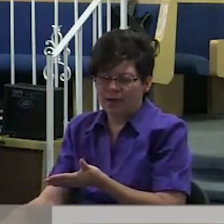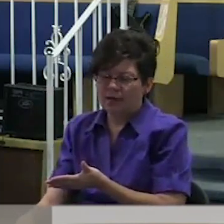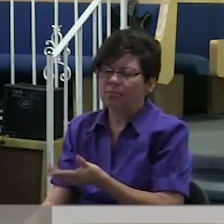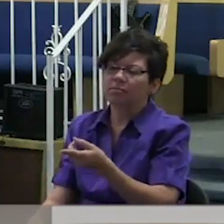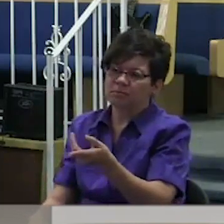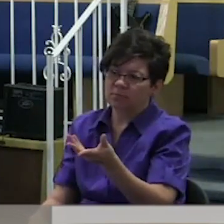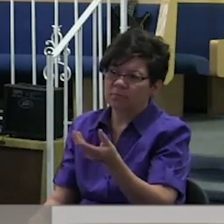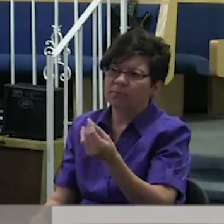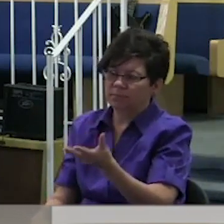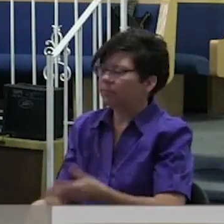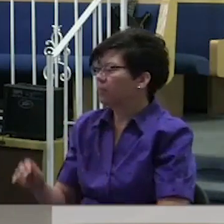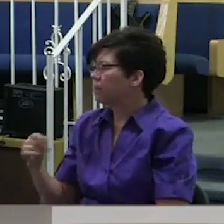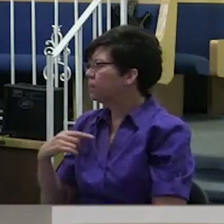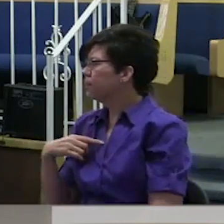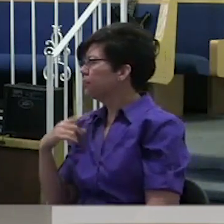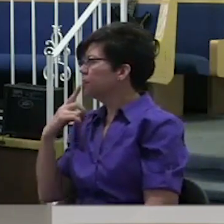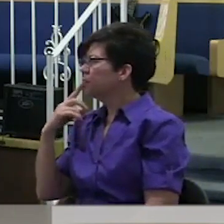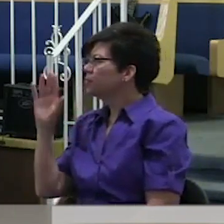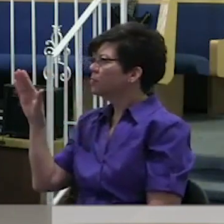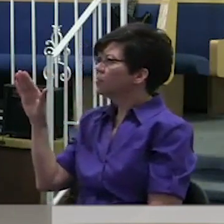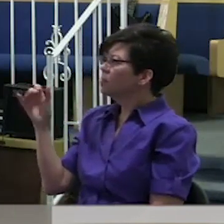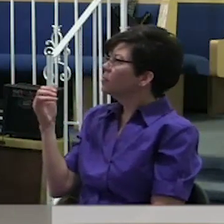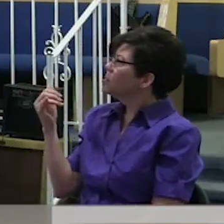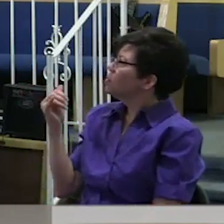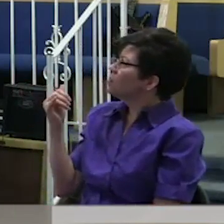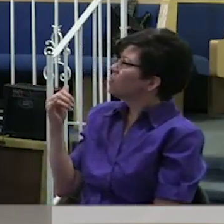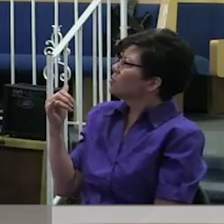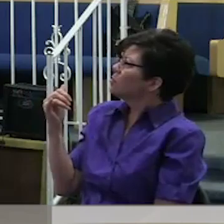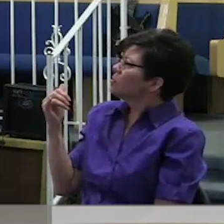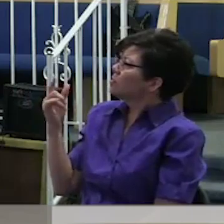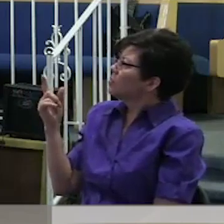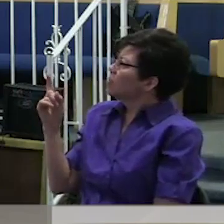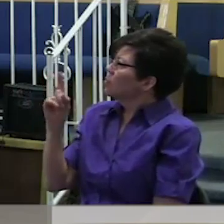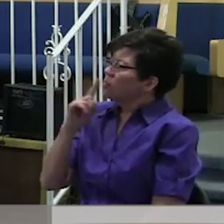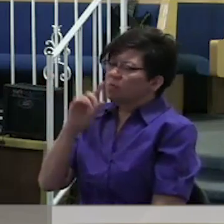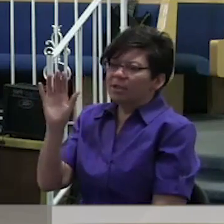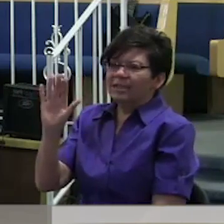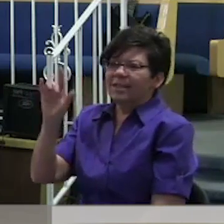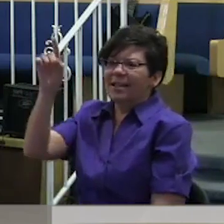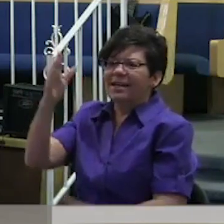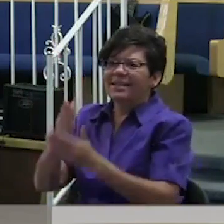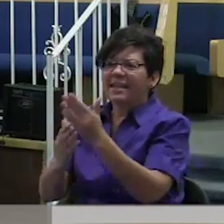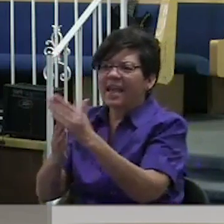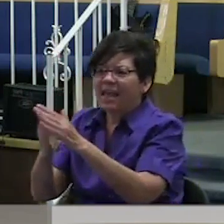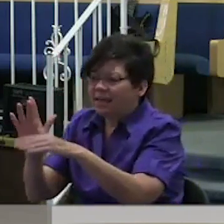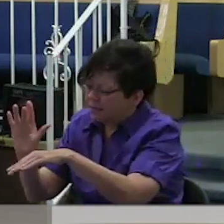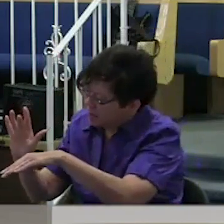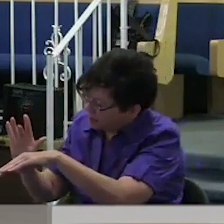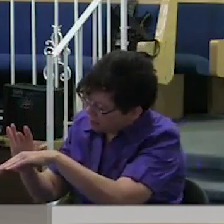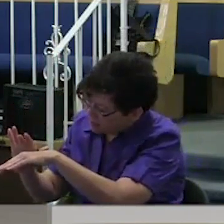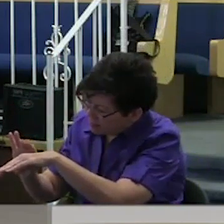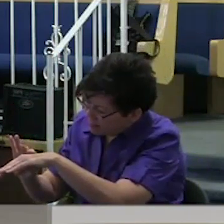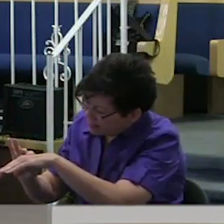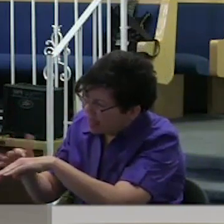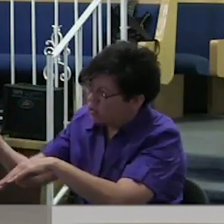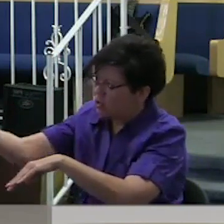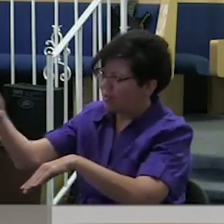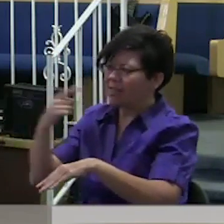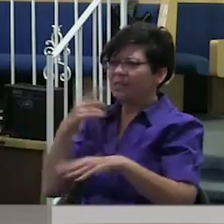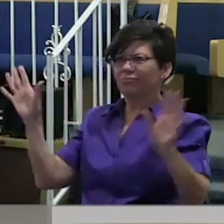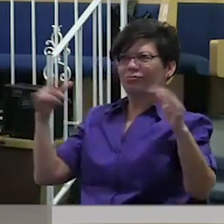See, now he has just laid a fingertip on you and you're like, ooh. Whoa, I'm saved.